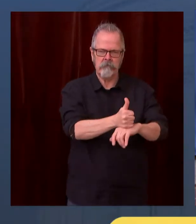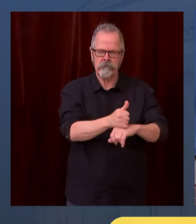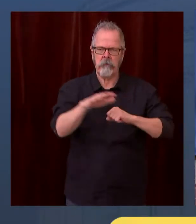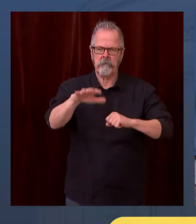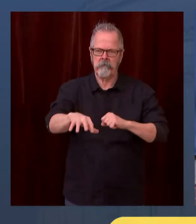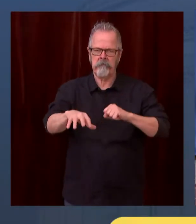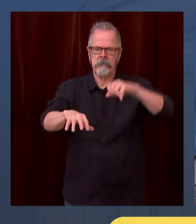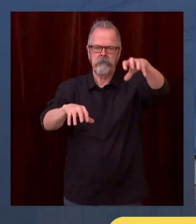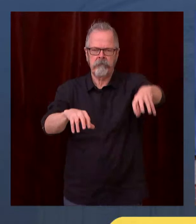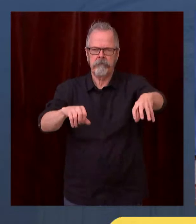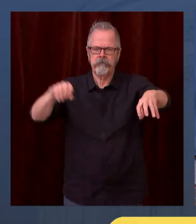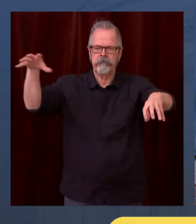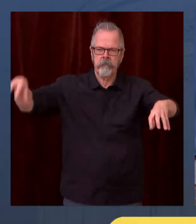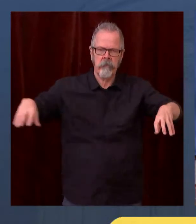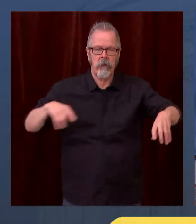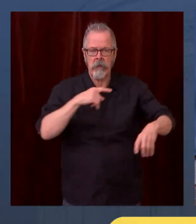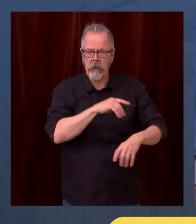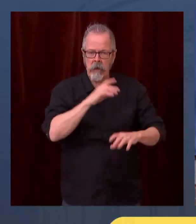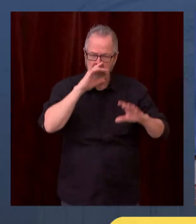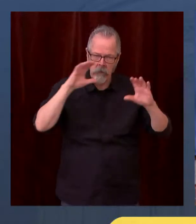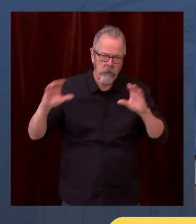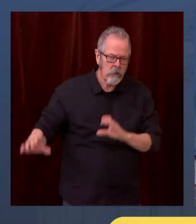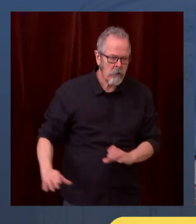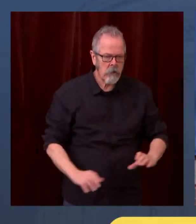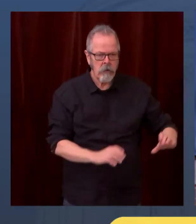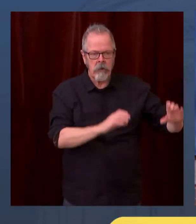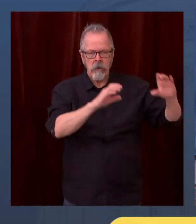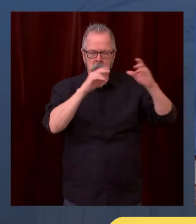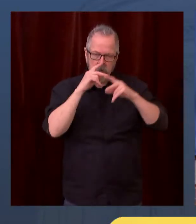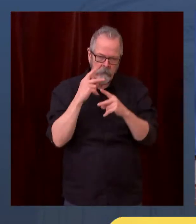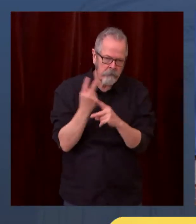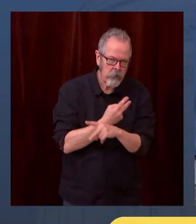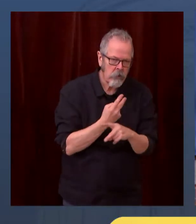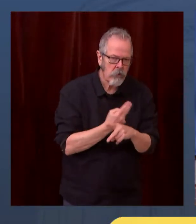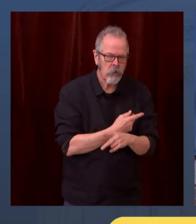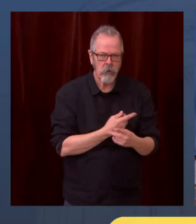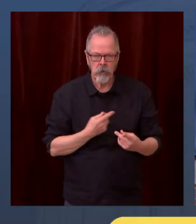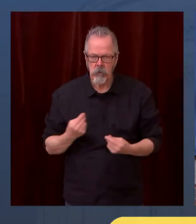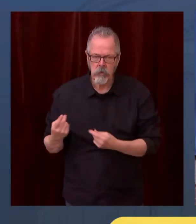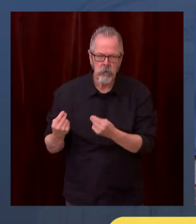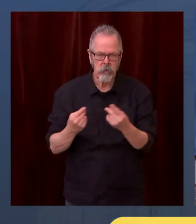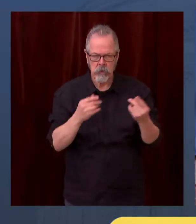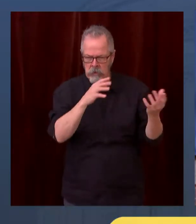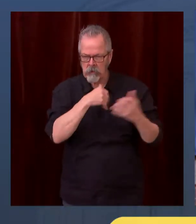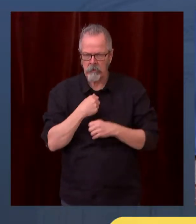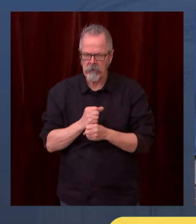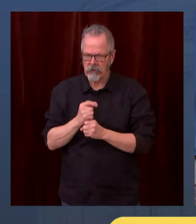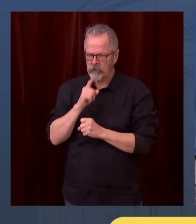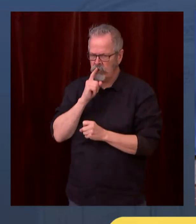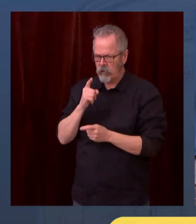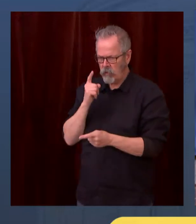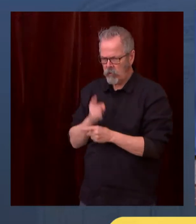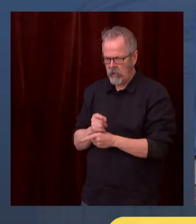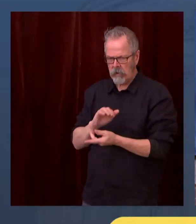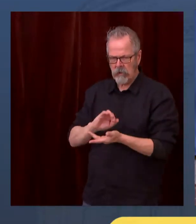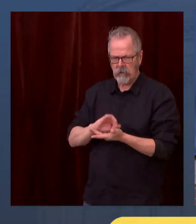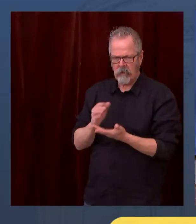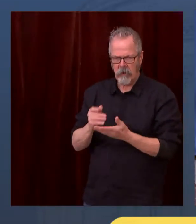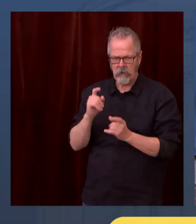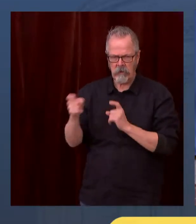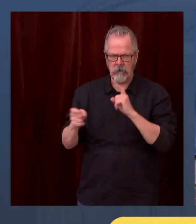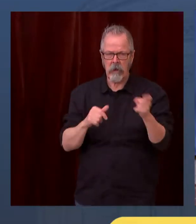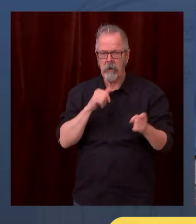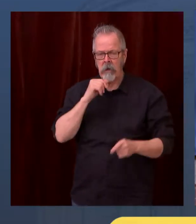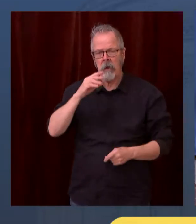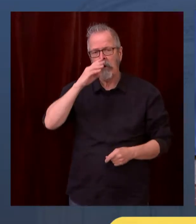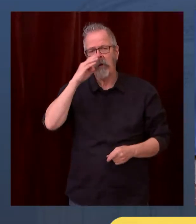nights, late at night, trying to match up the doses as soon as we find out what we're going to get to these providers.